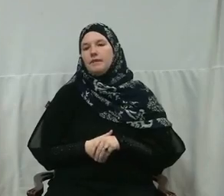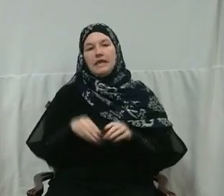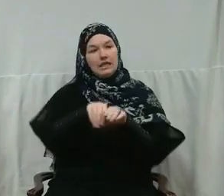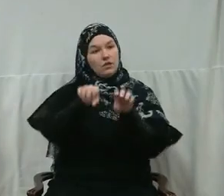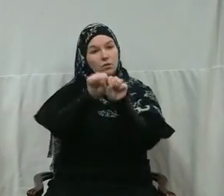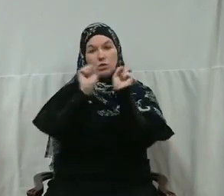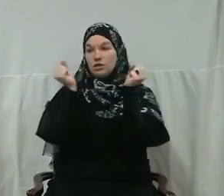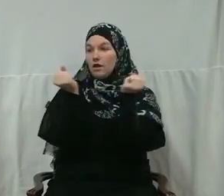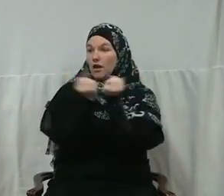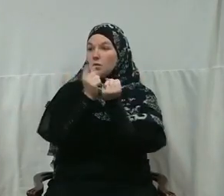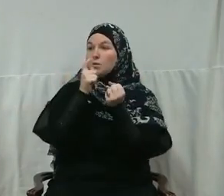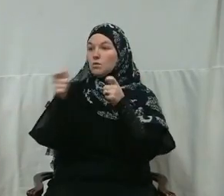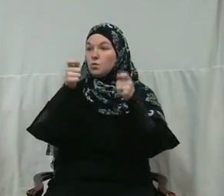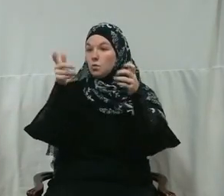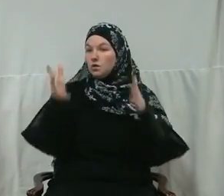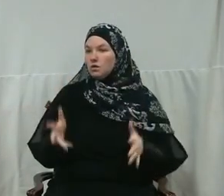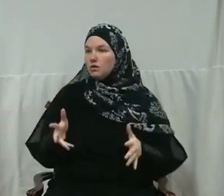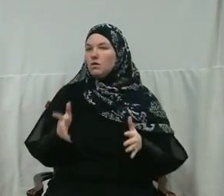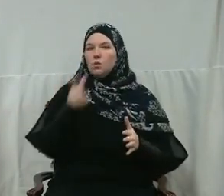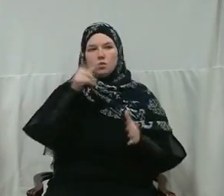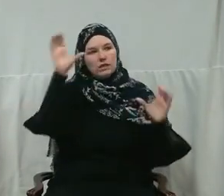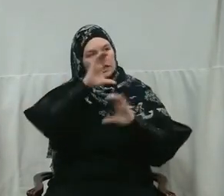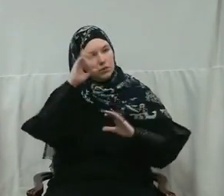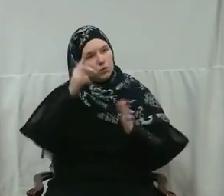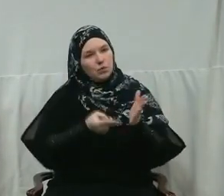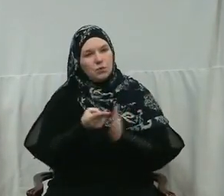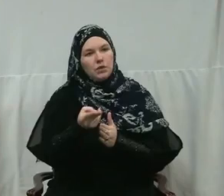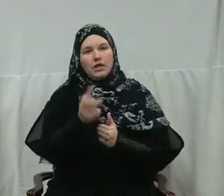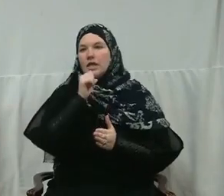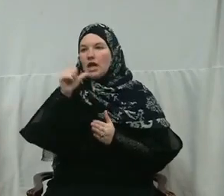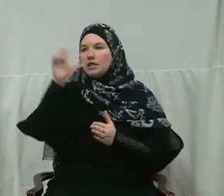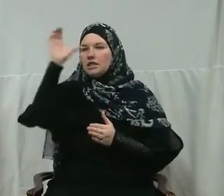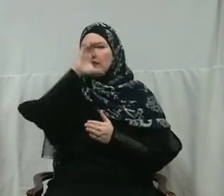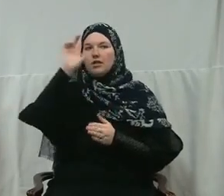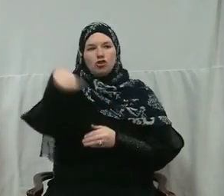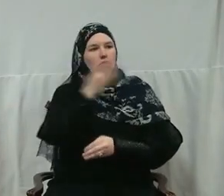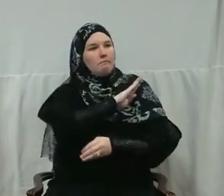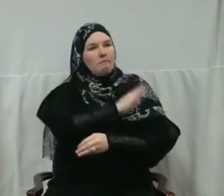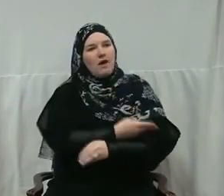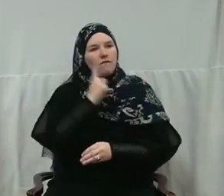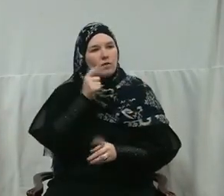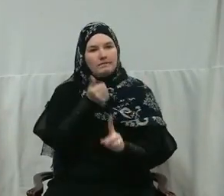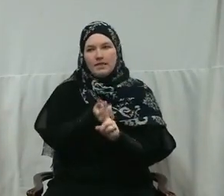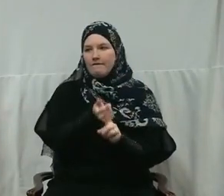society whose rulers are seeking truth, not seeking just power for themselves.